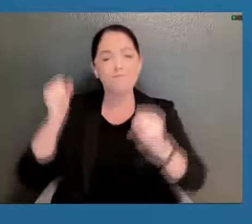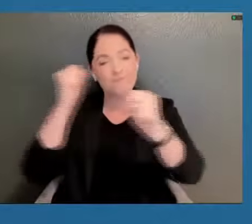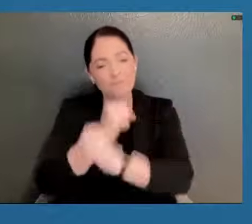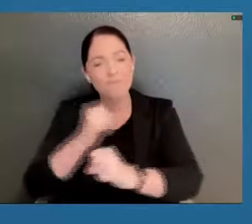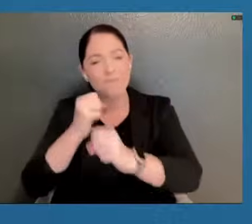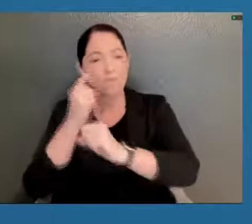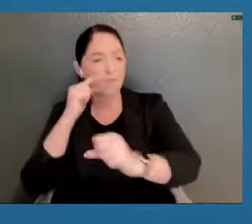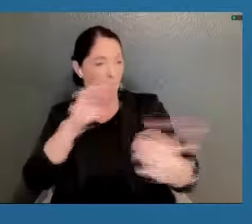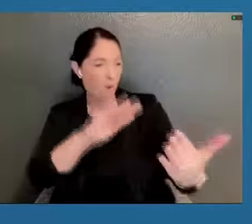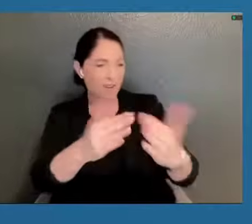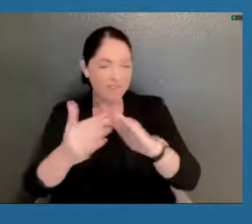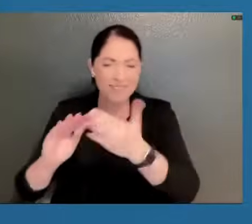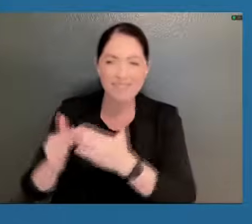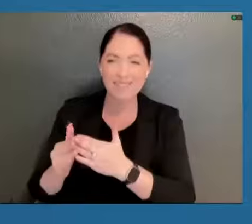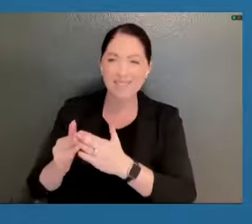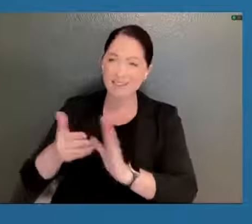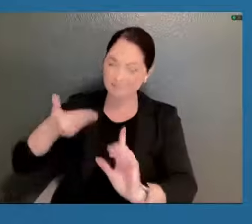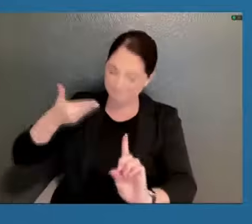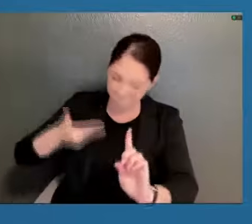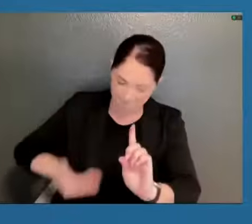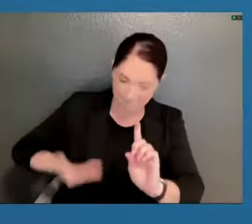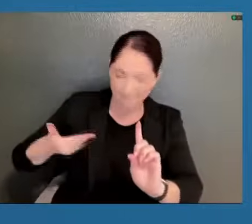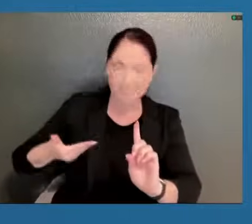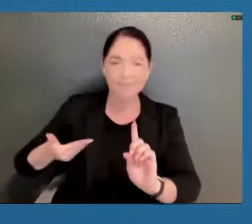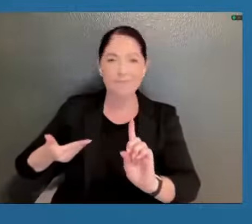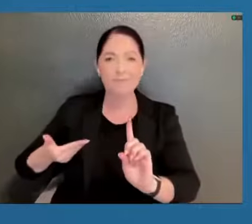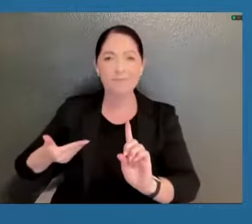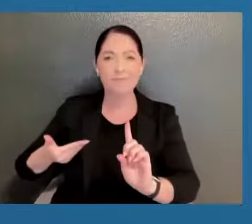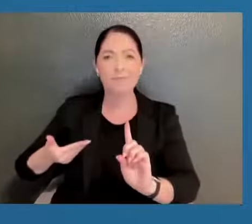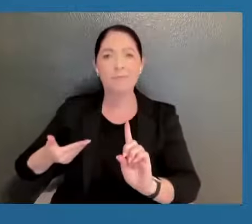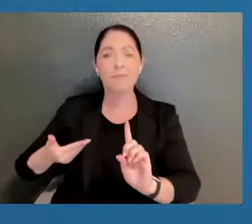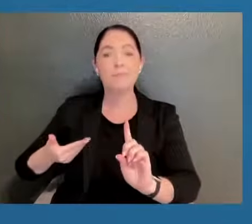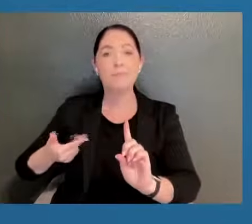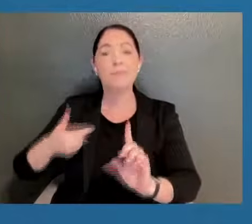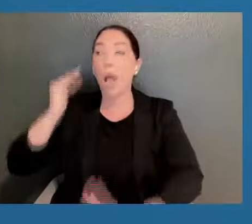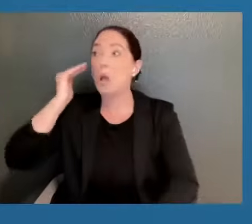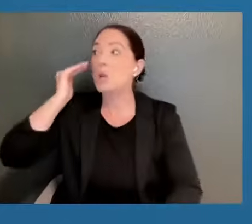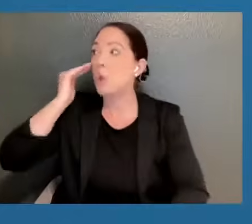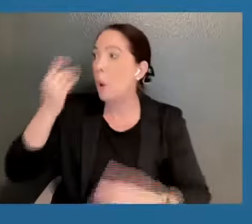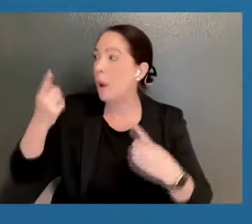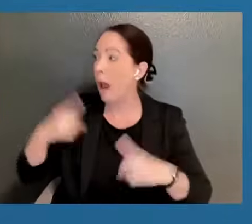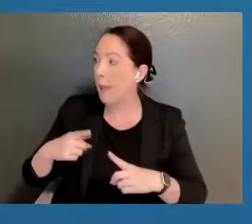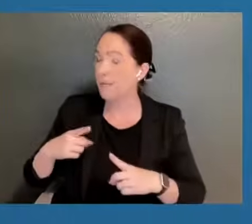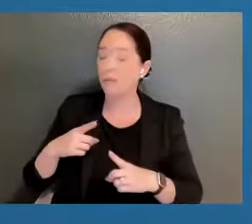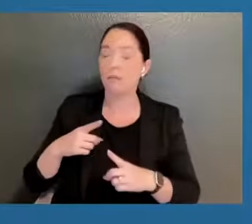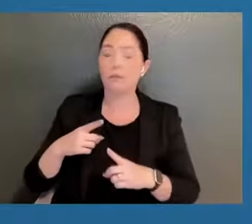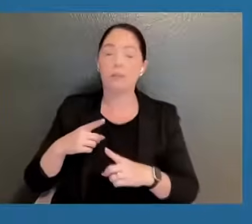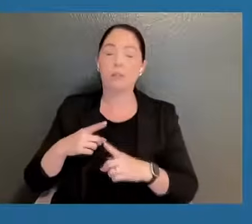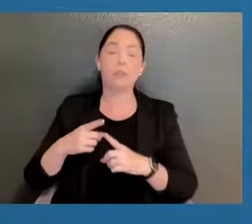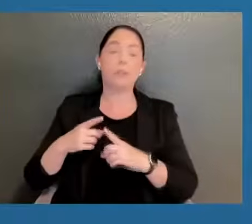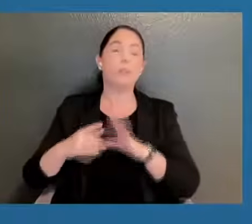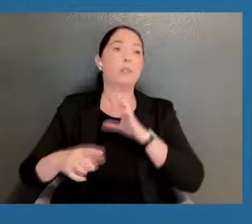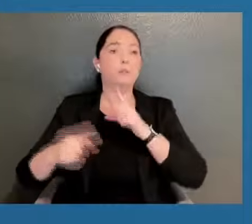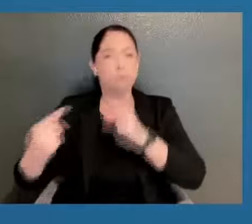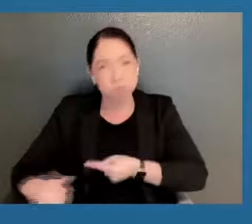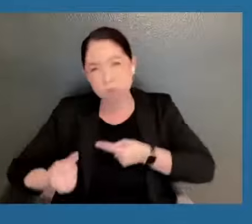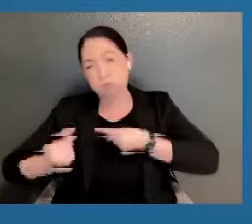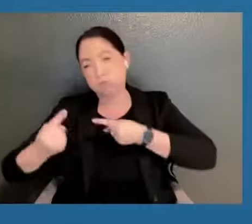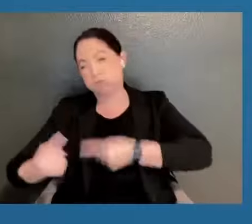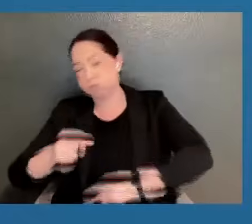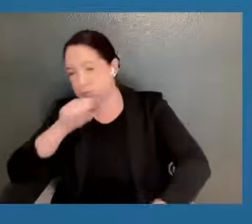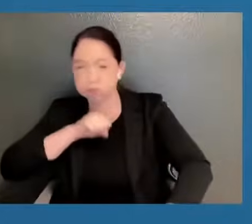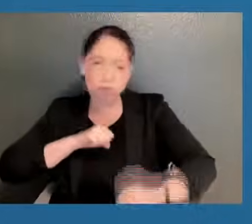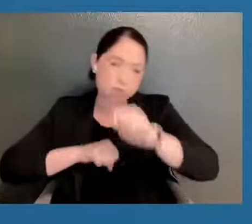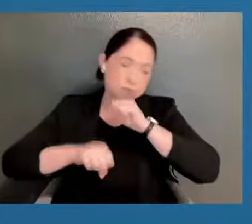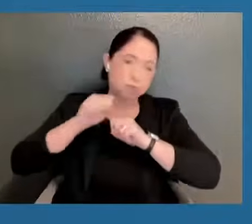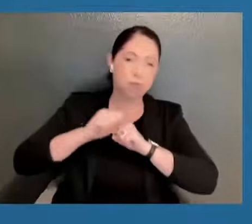with every fiber of my being, because I know what it's like when you're knocked down. I know what it's like when people count you out. And I know